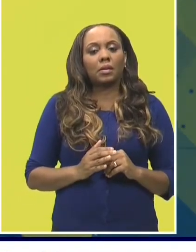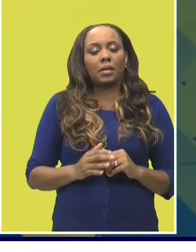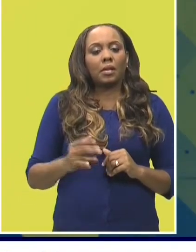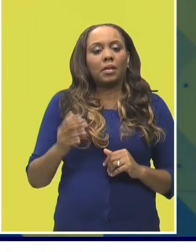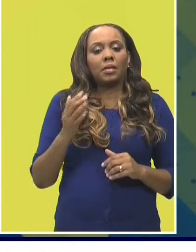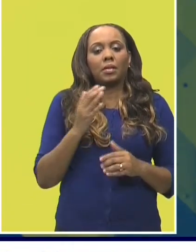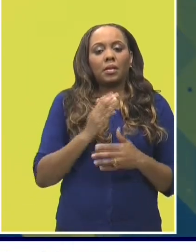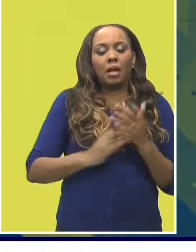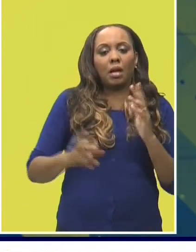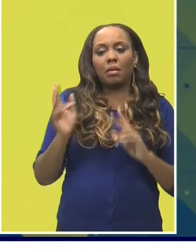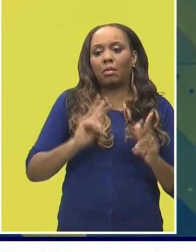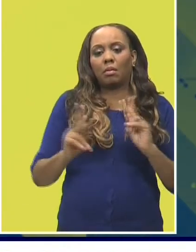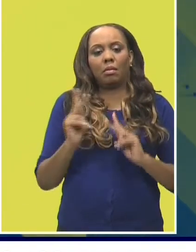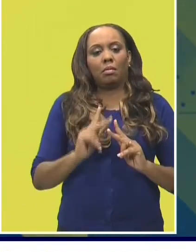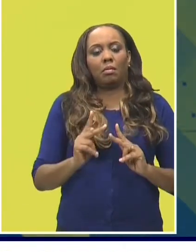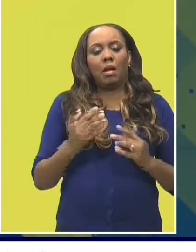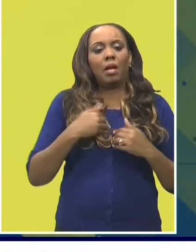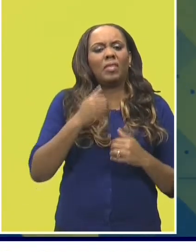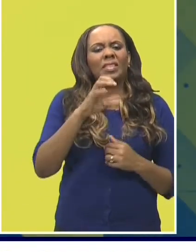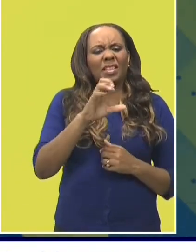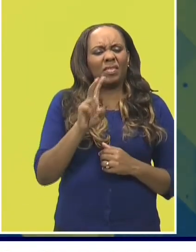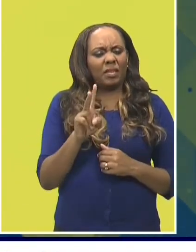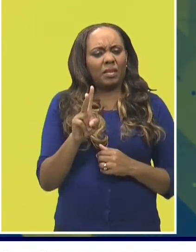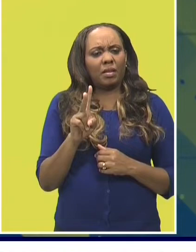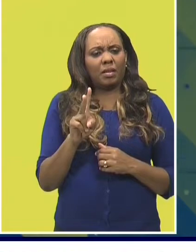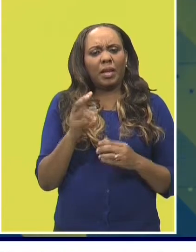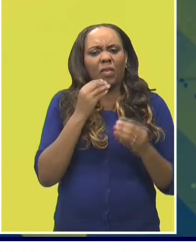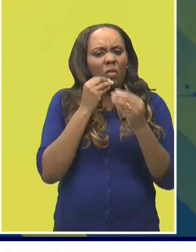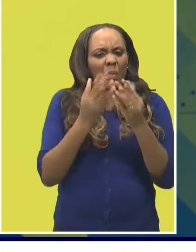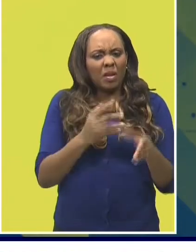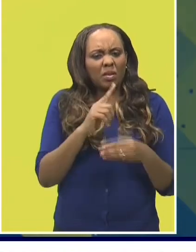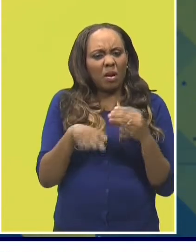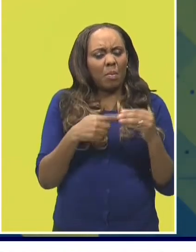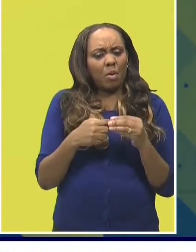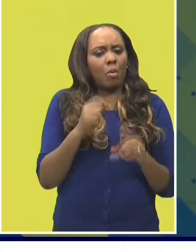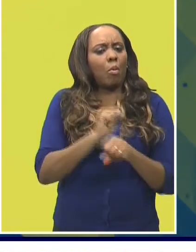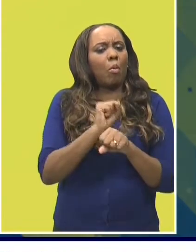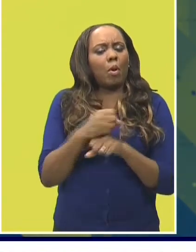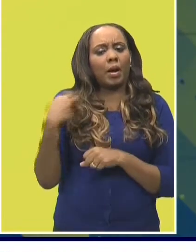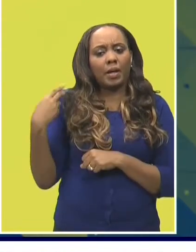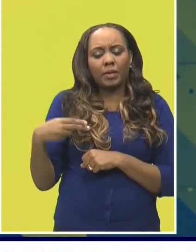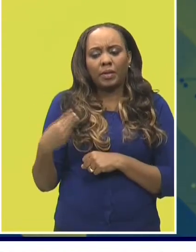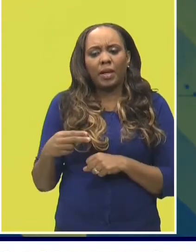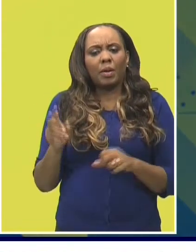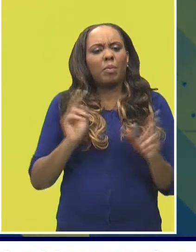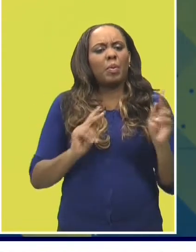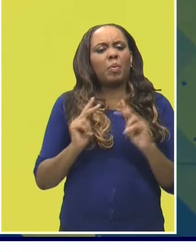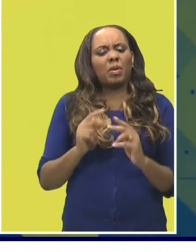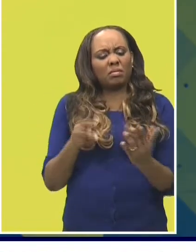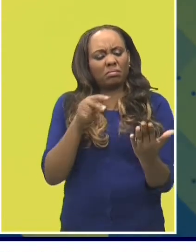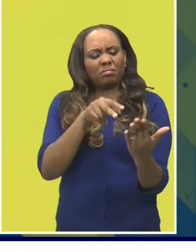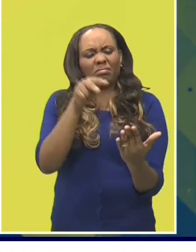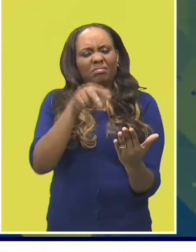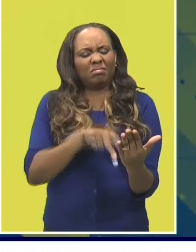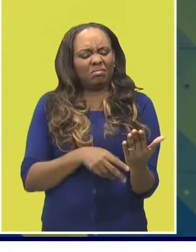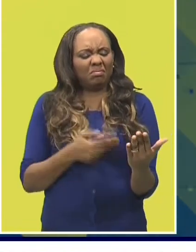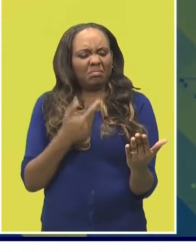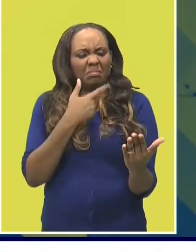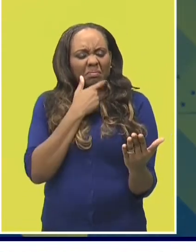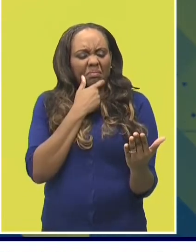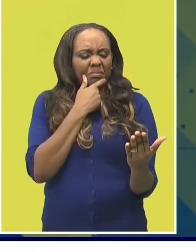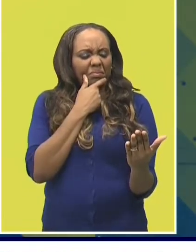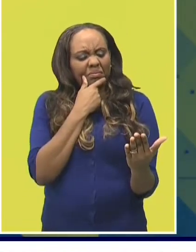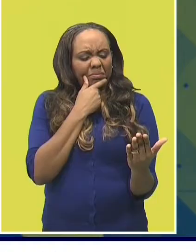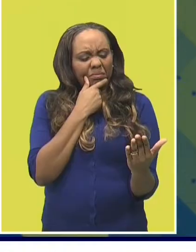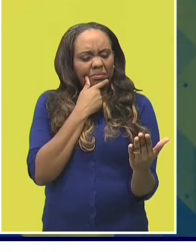CV, it might disqualify that person in the eyes of John public, because people have